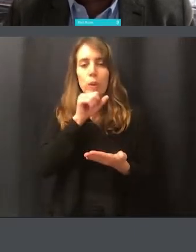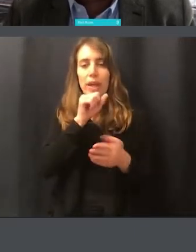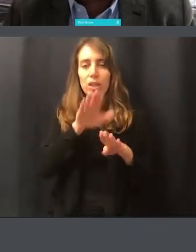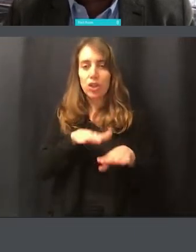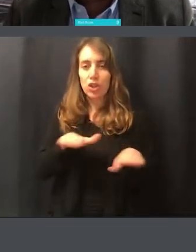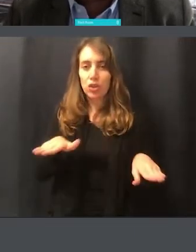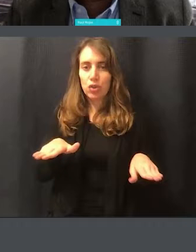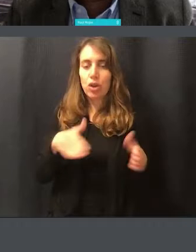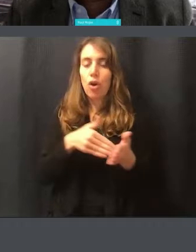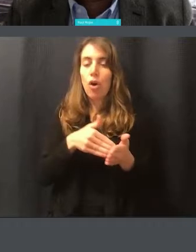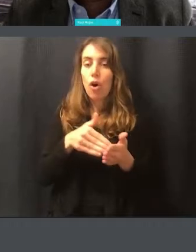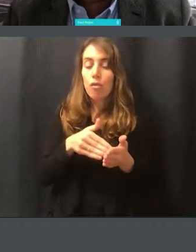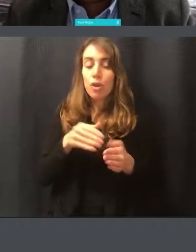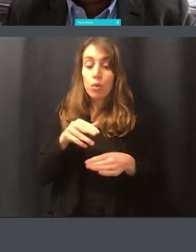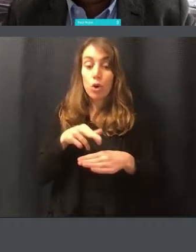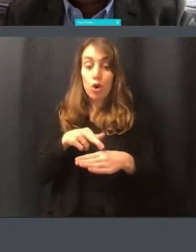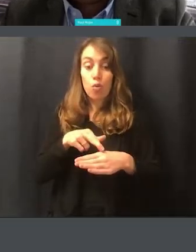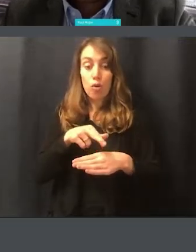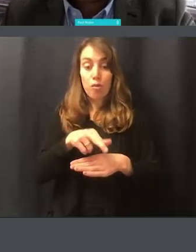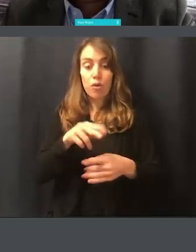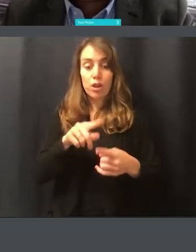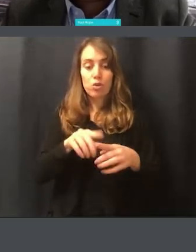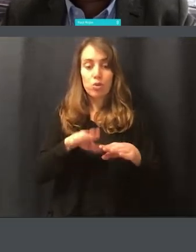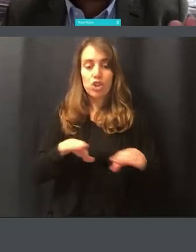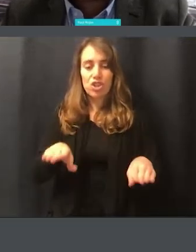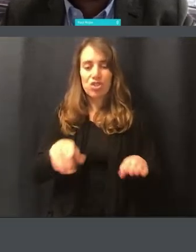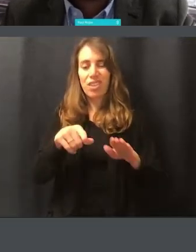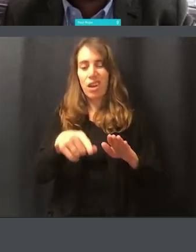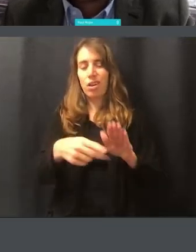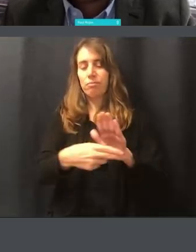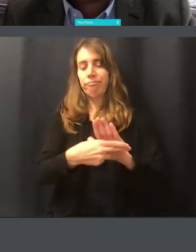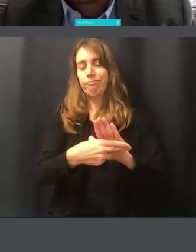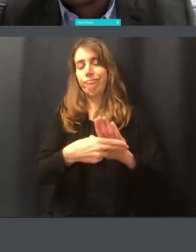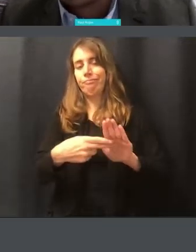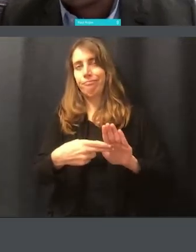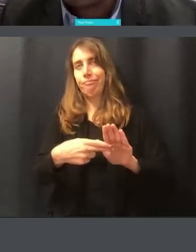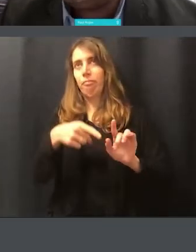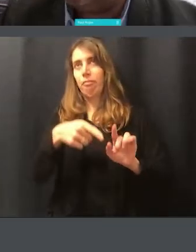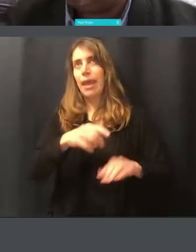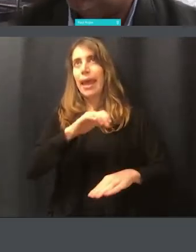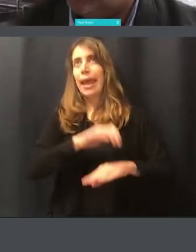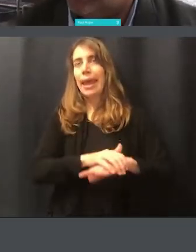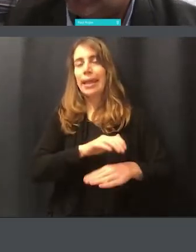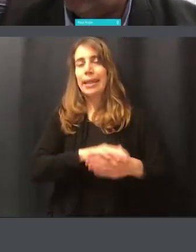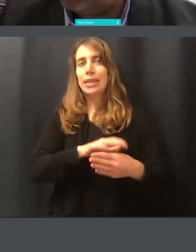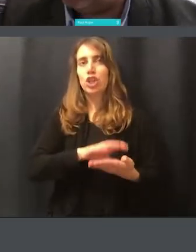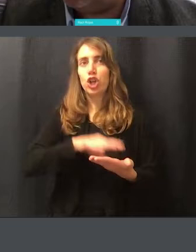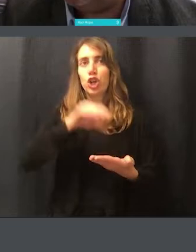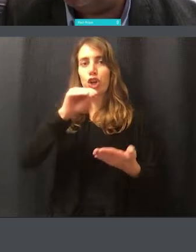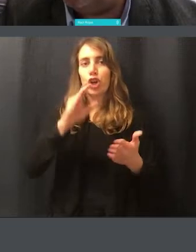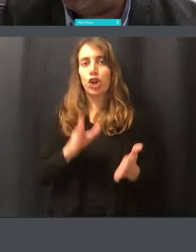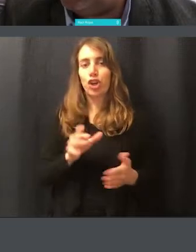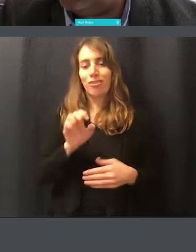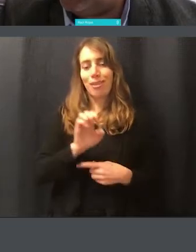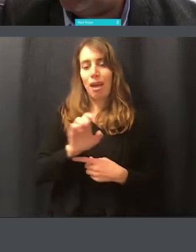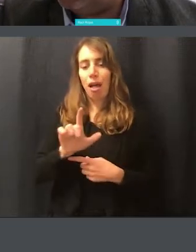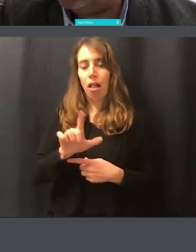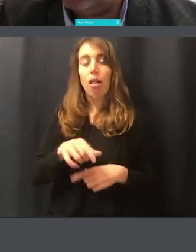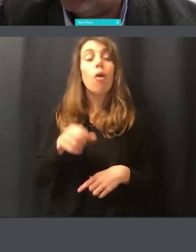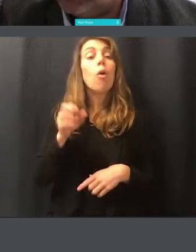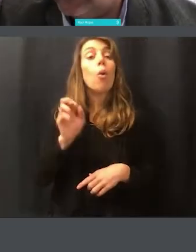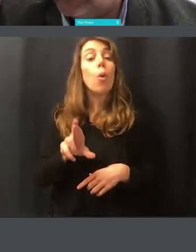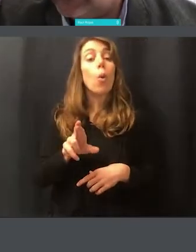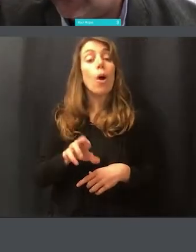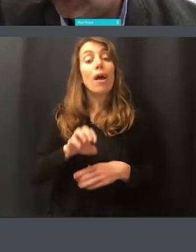often referring to children who are quote unquote designated as English learners. You may have also heard them referred to as